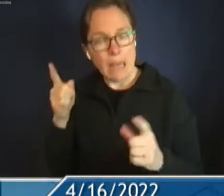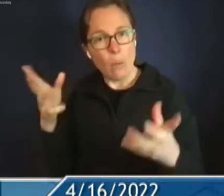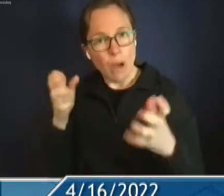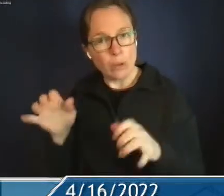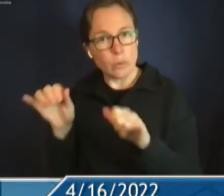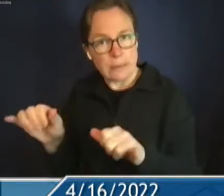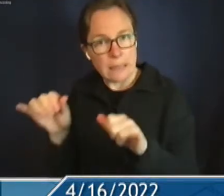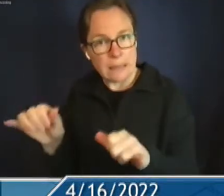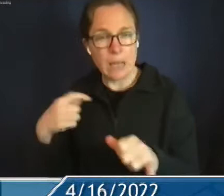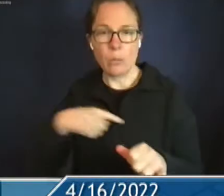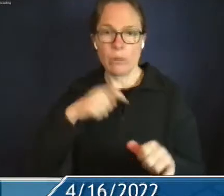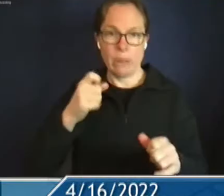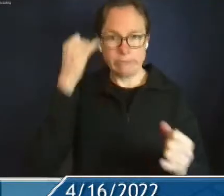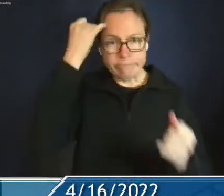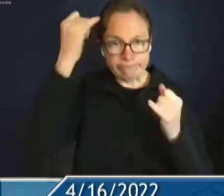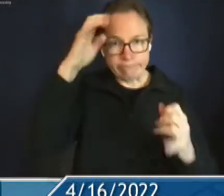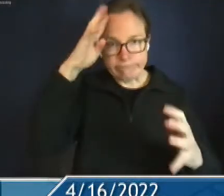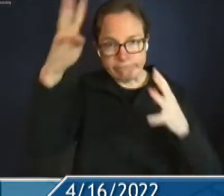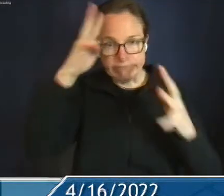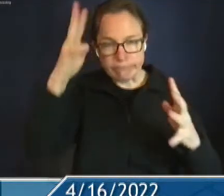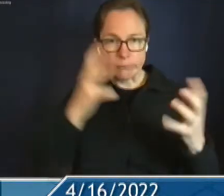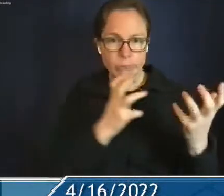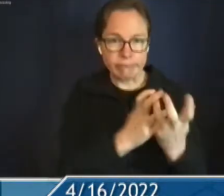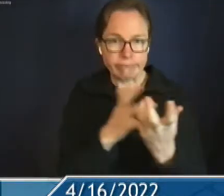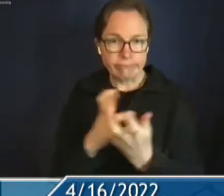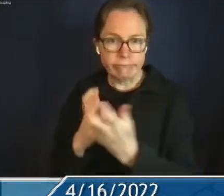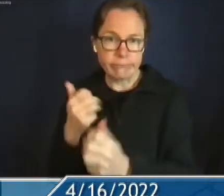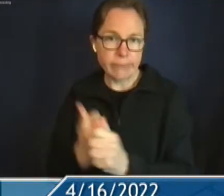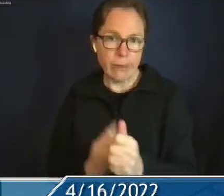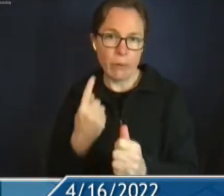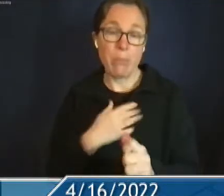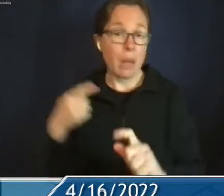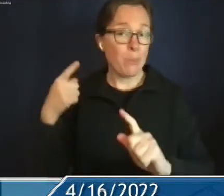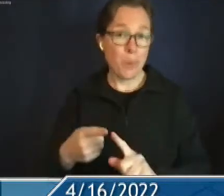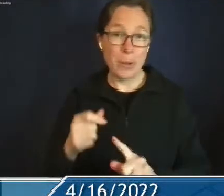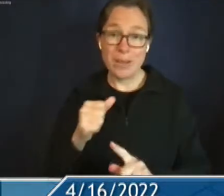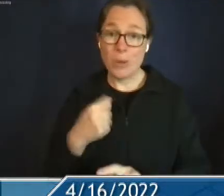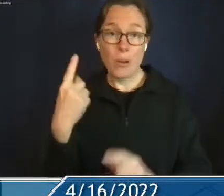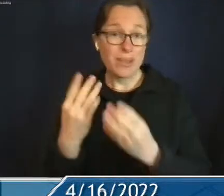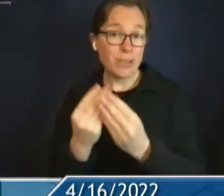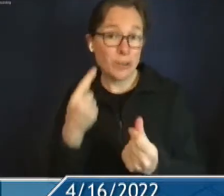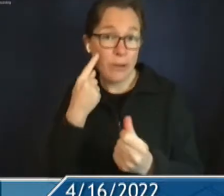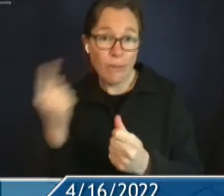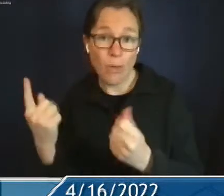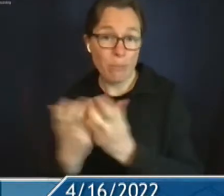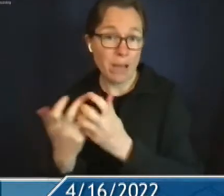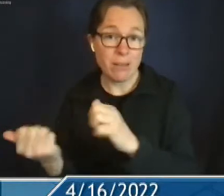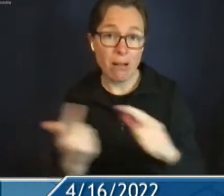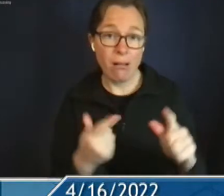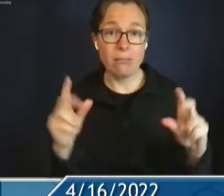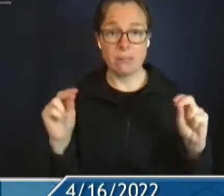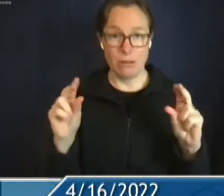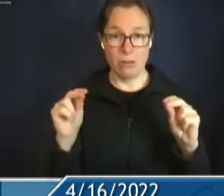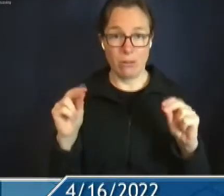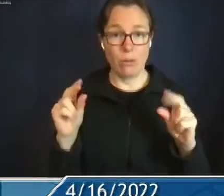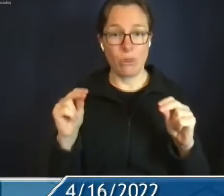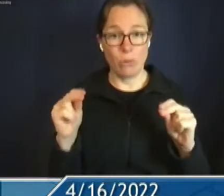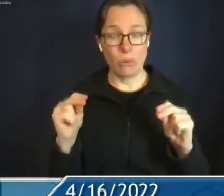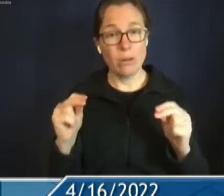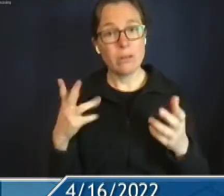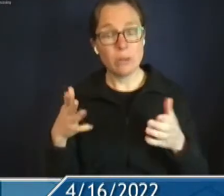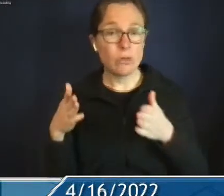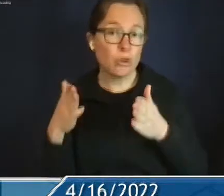more specific to those audience. My point is, it's not a one size fits all. And the continuum from our streets to home ownership